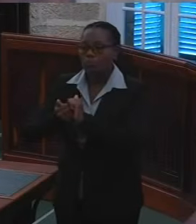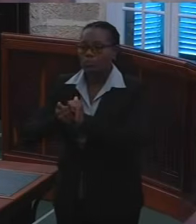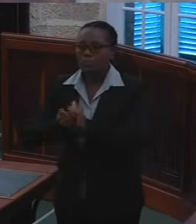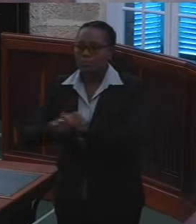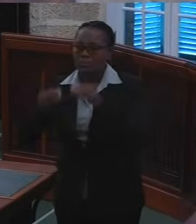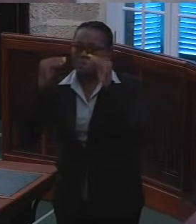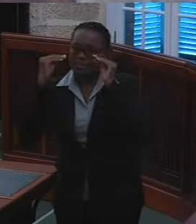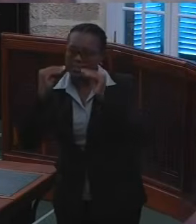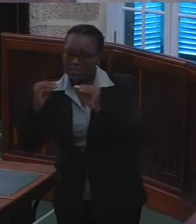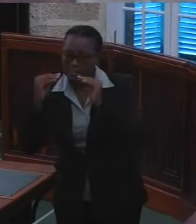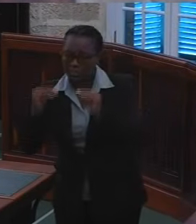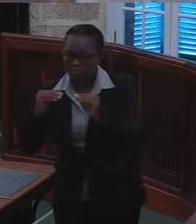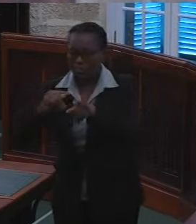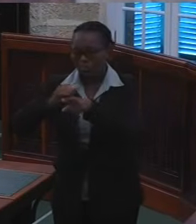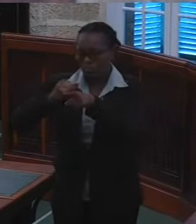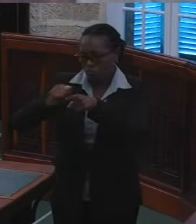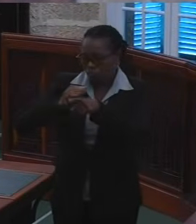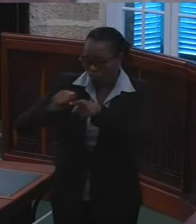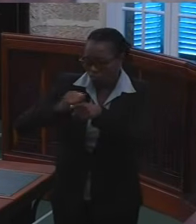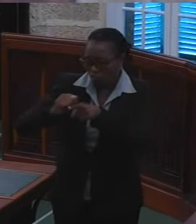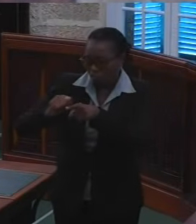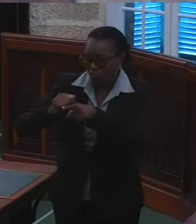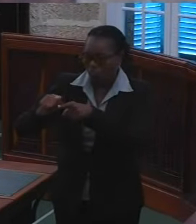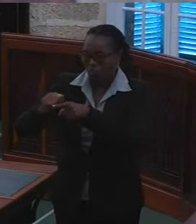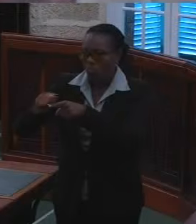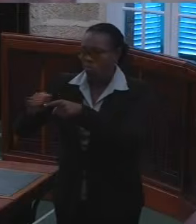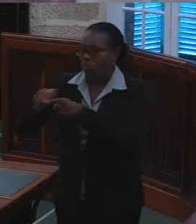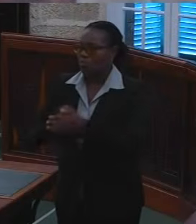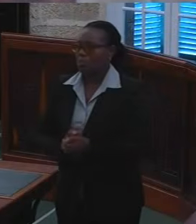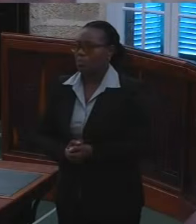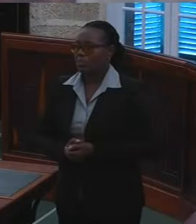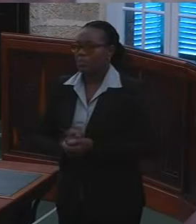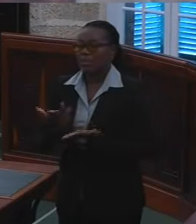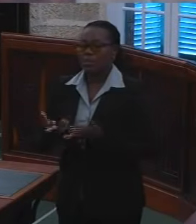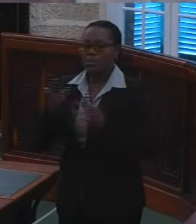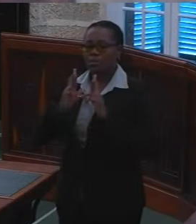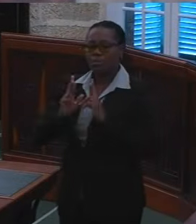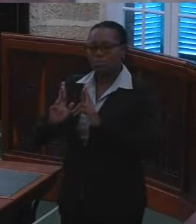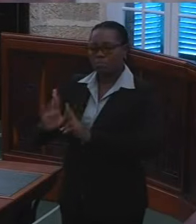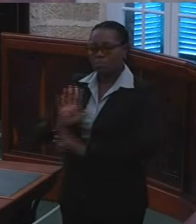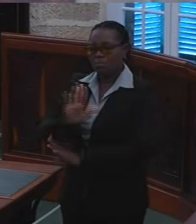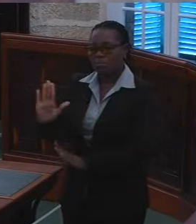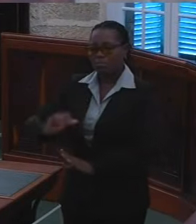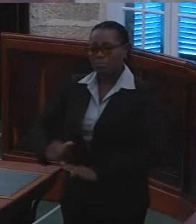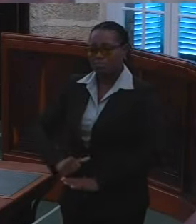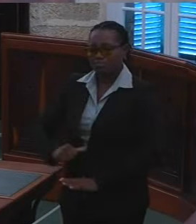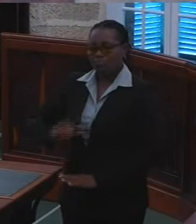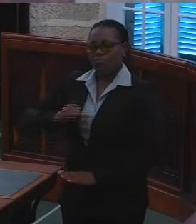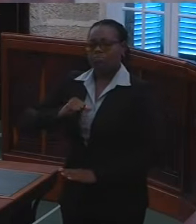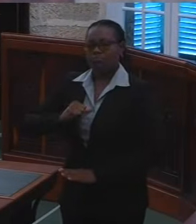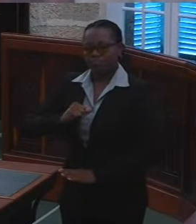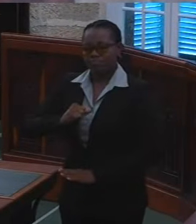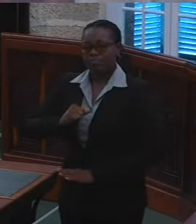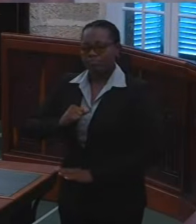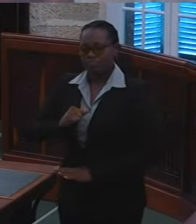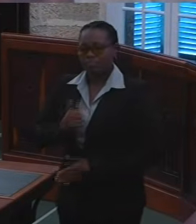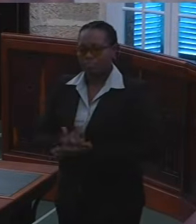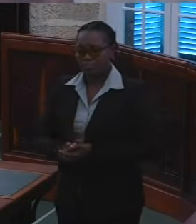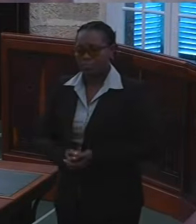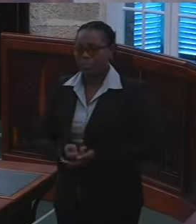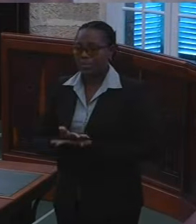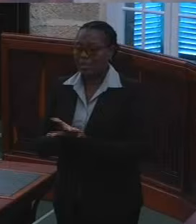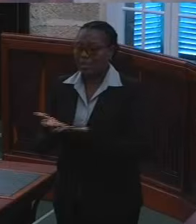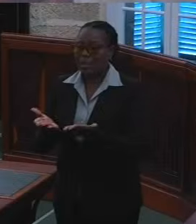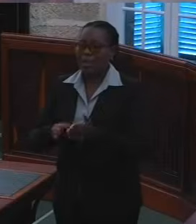of exploitation, respect for dignity, and ensuring that as far as